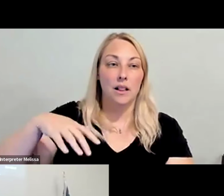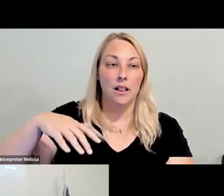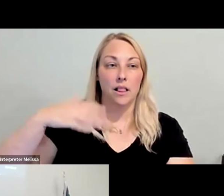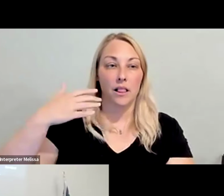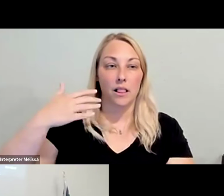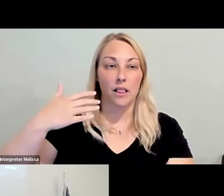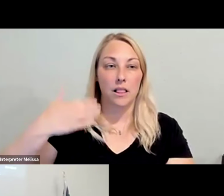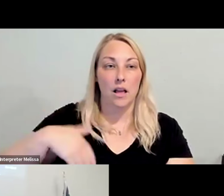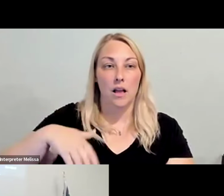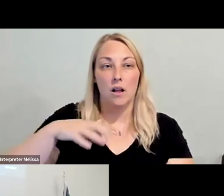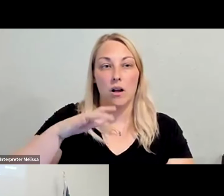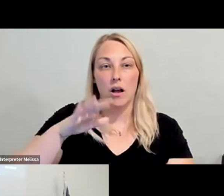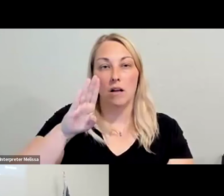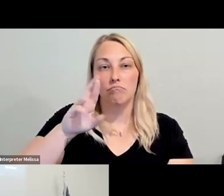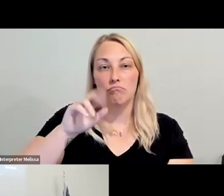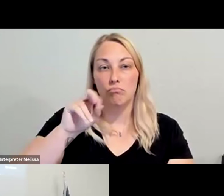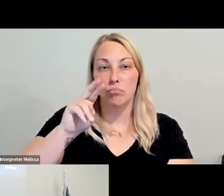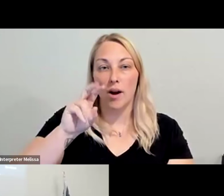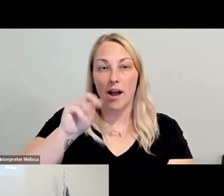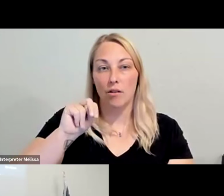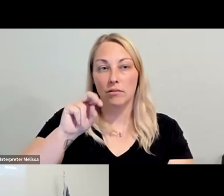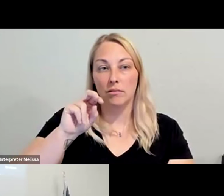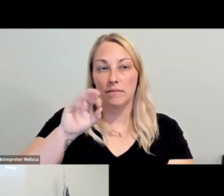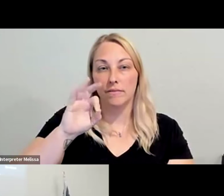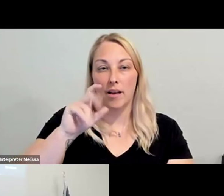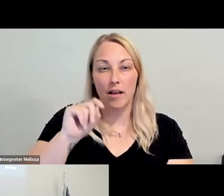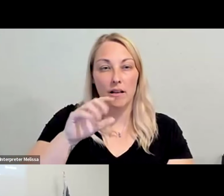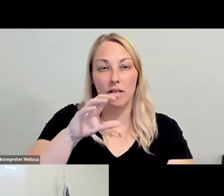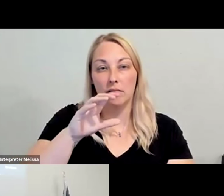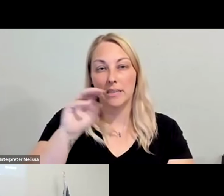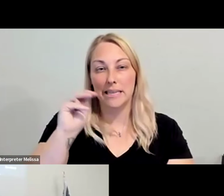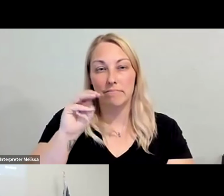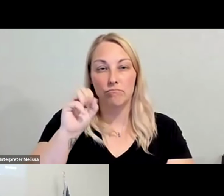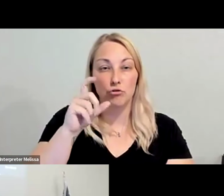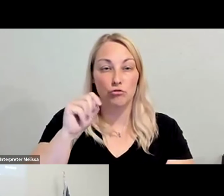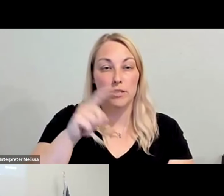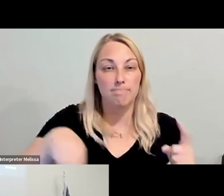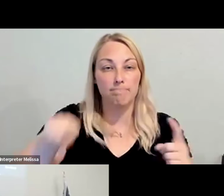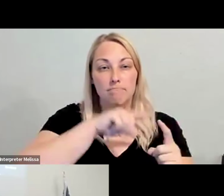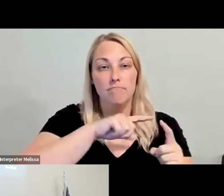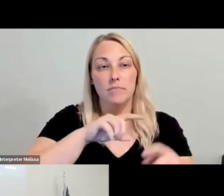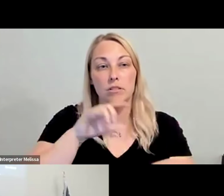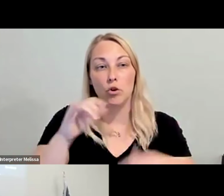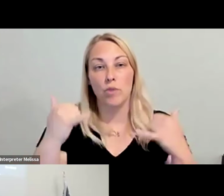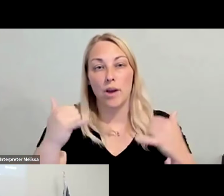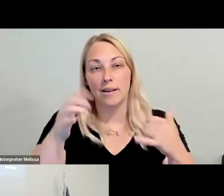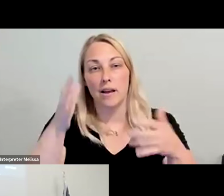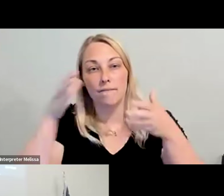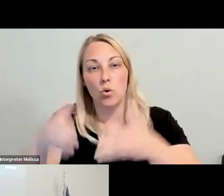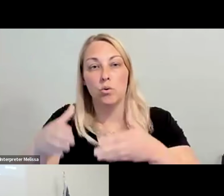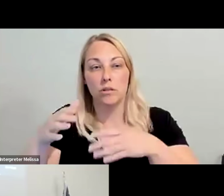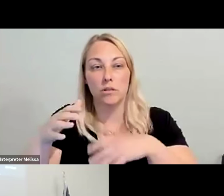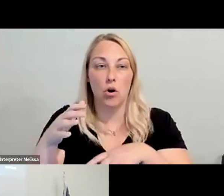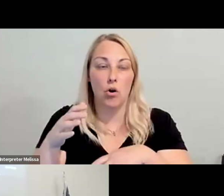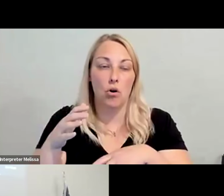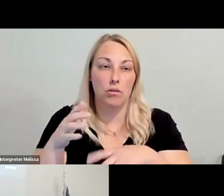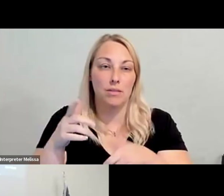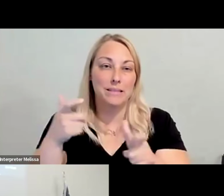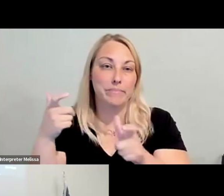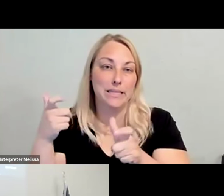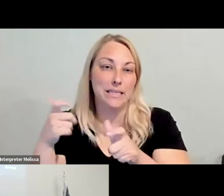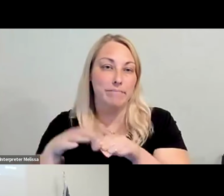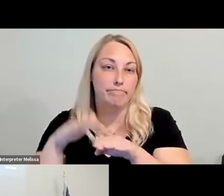Street, Browns, Phelps. The only thing I'm working right now is the speed bumps on 19th Street and the potholes